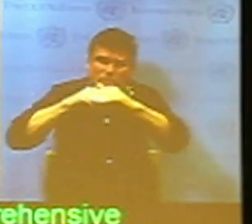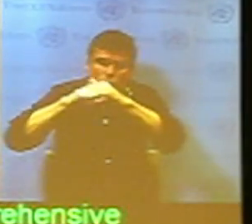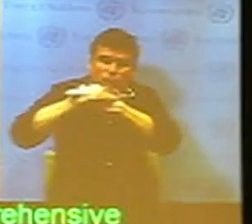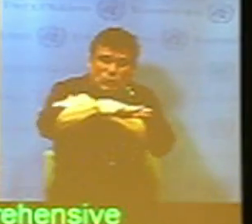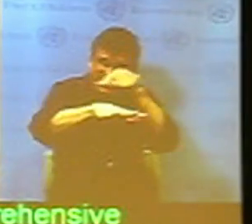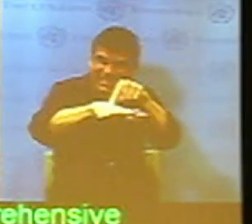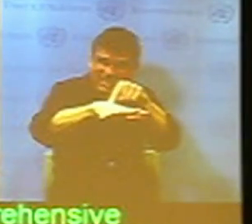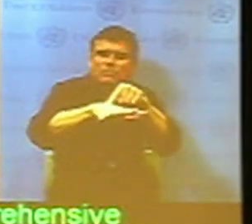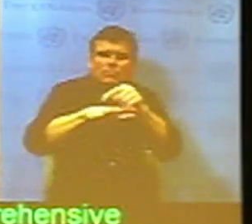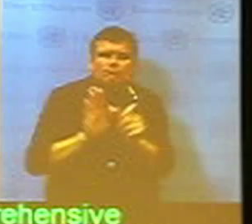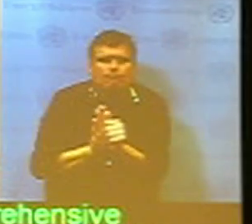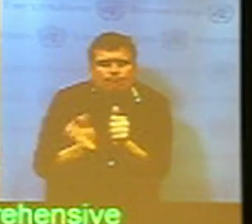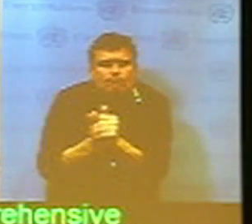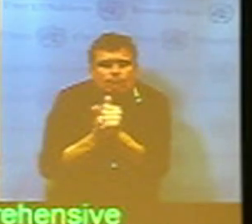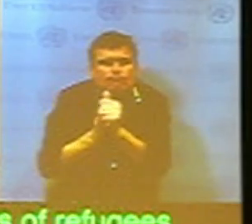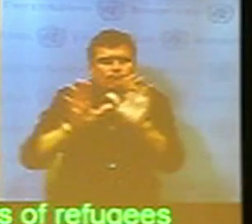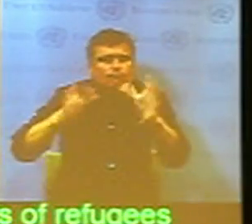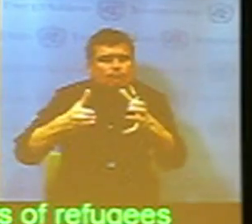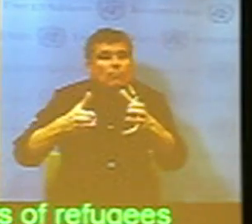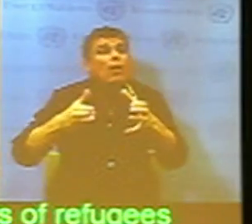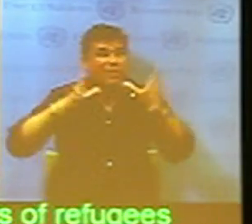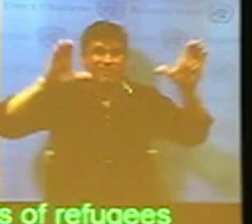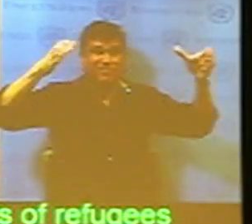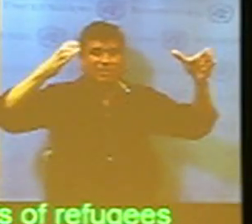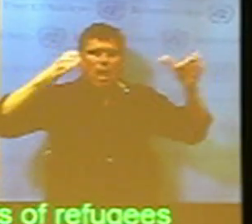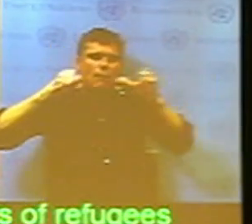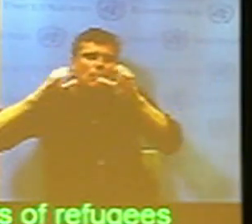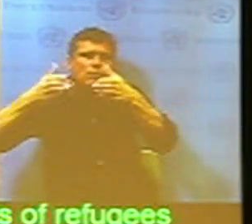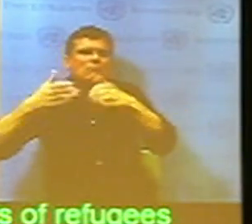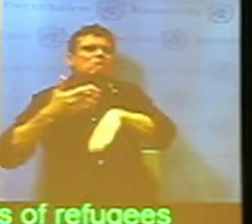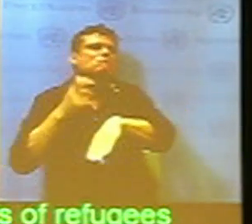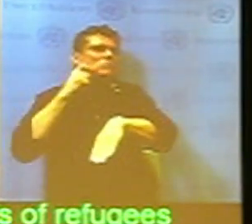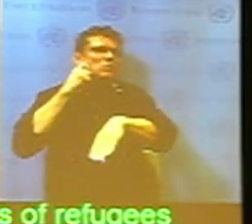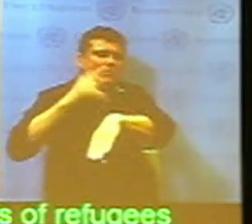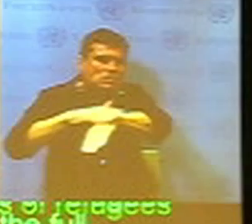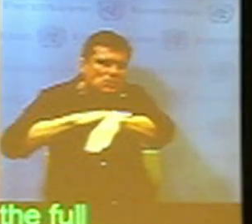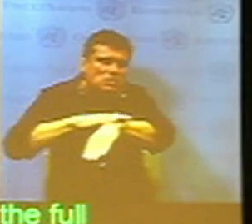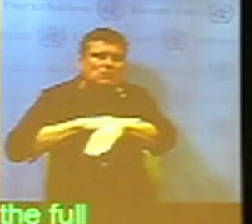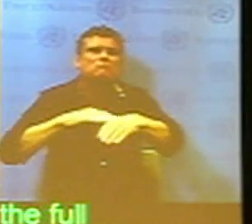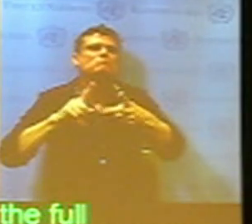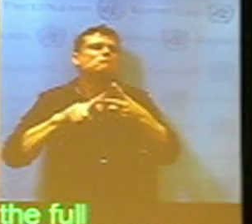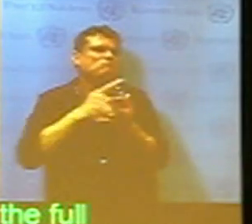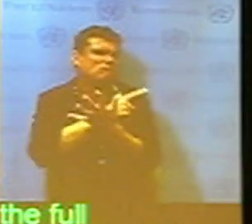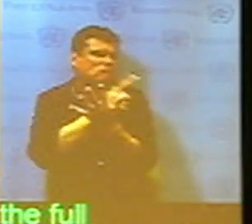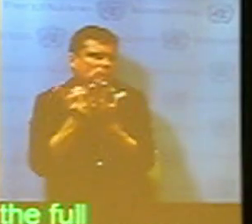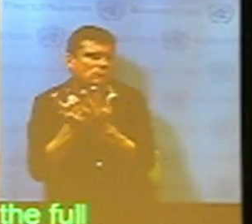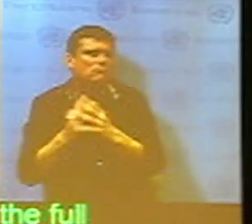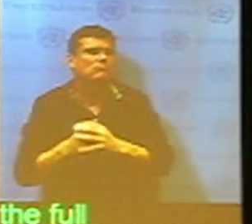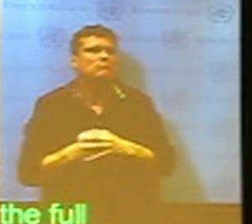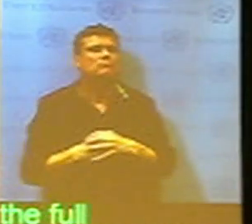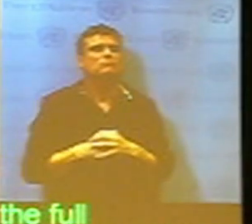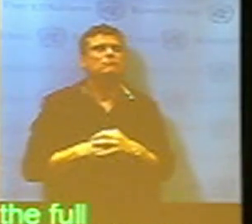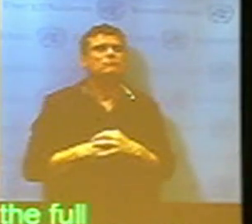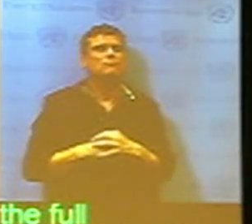their fundamental human rights. Annex 1 of the Declaration sets out a comprehensive refugee response